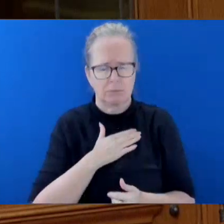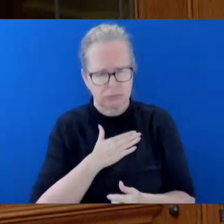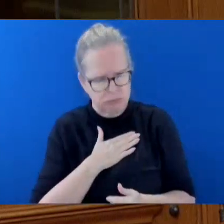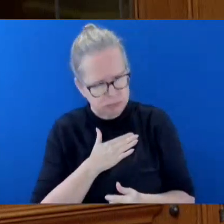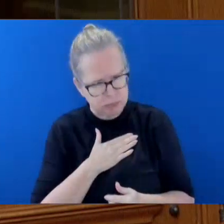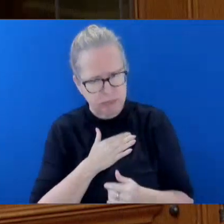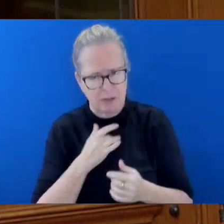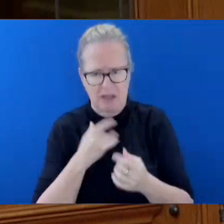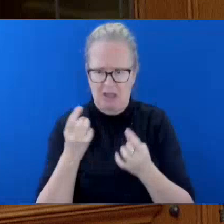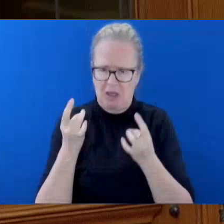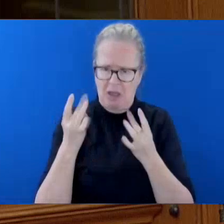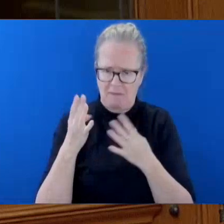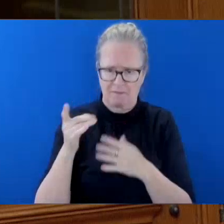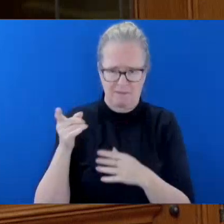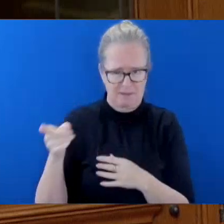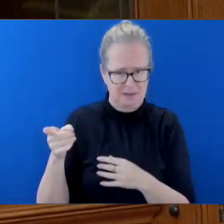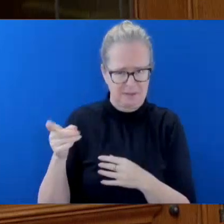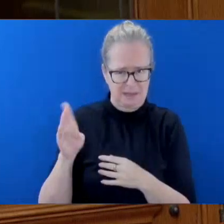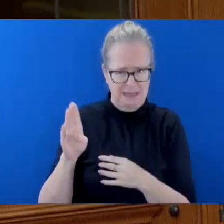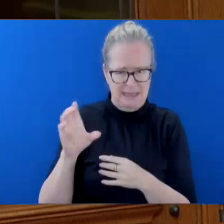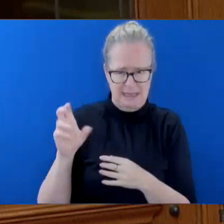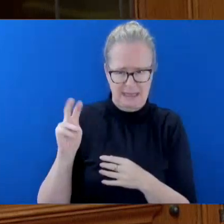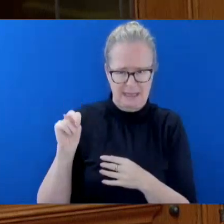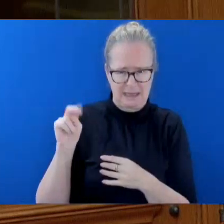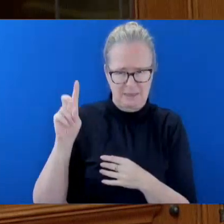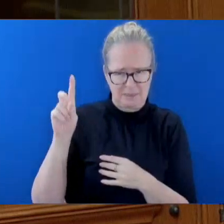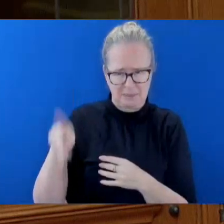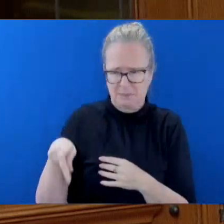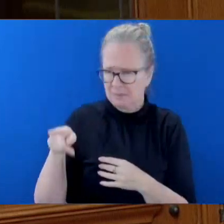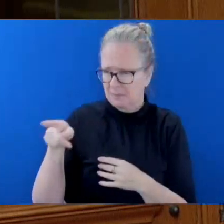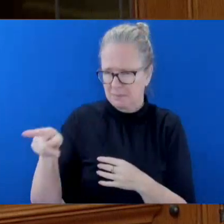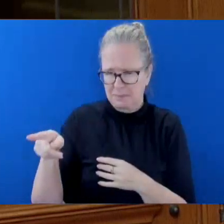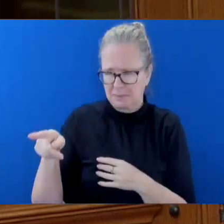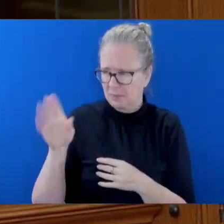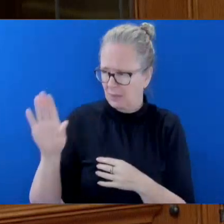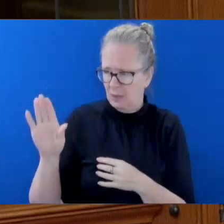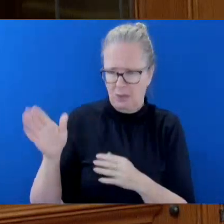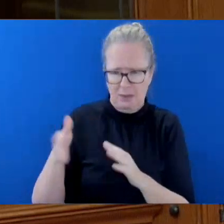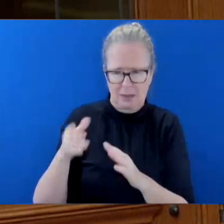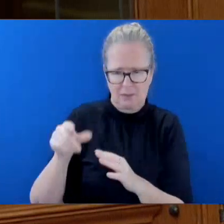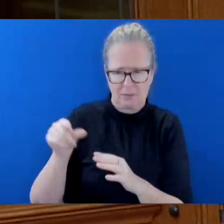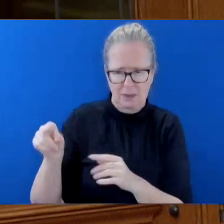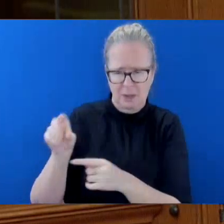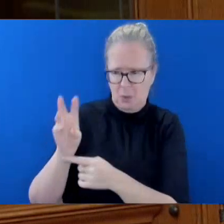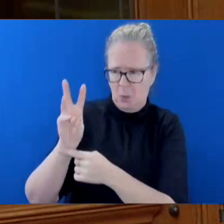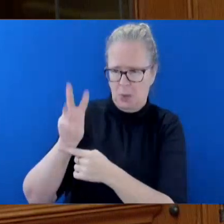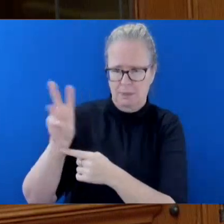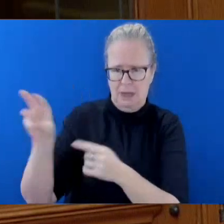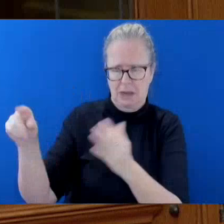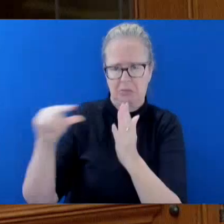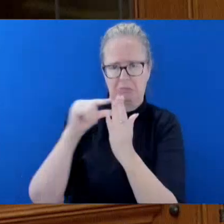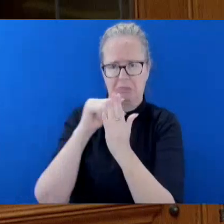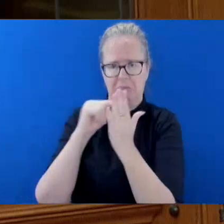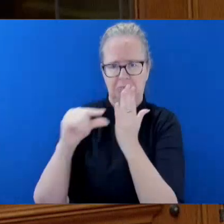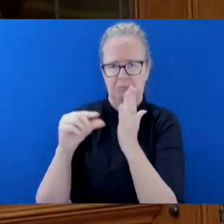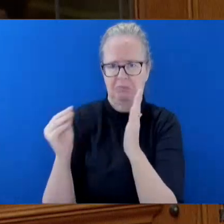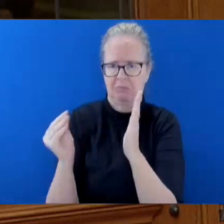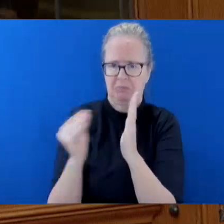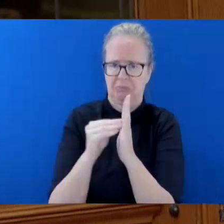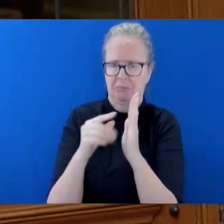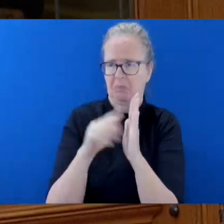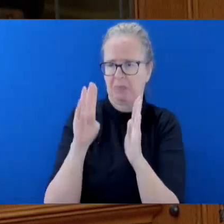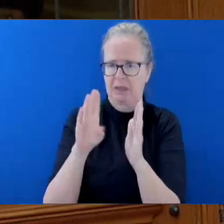BC government website would describe the term British Columbians as one that excludes some people, not